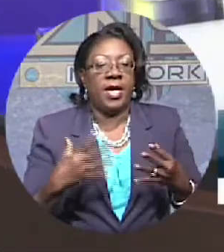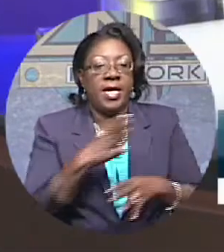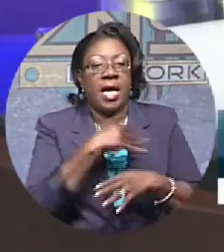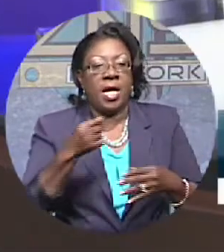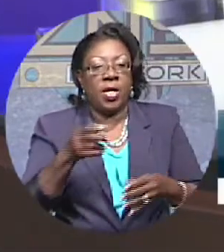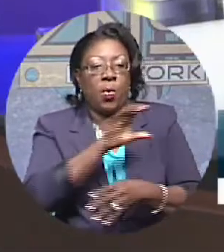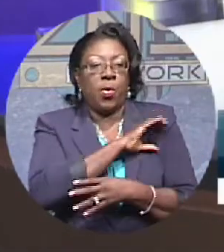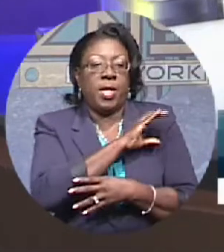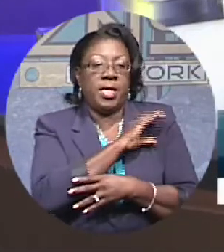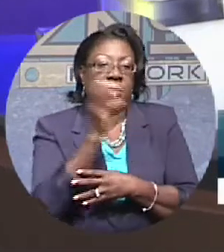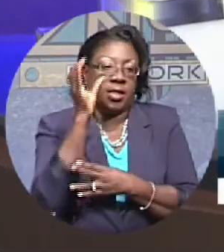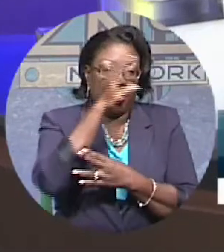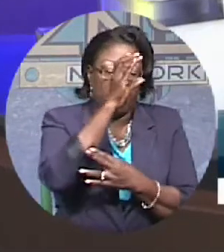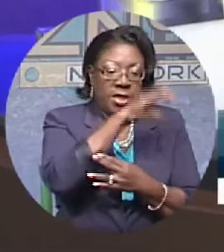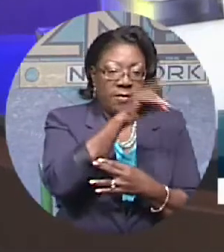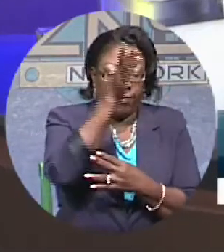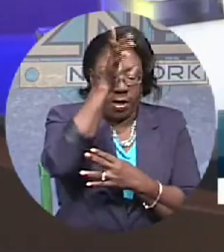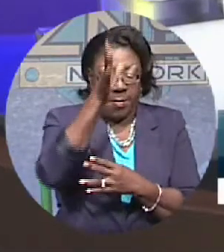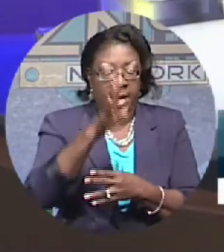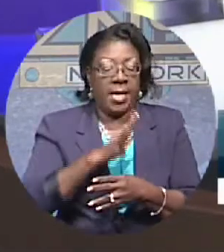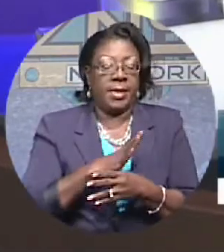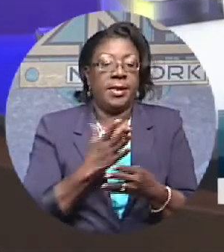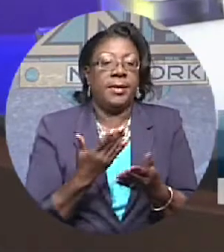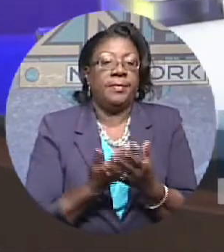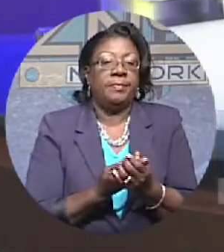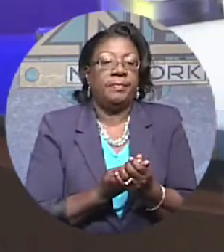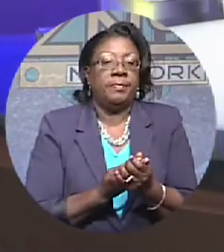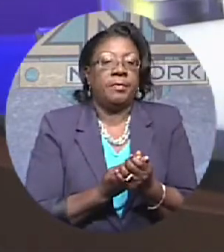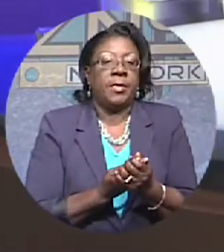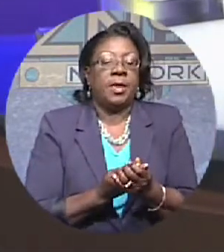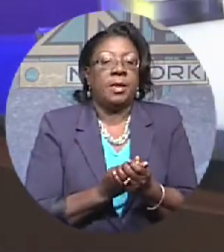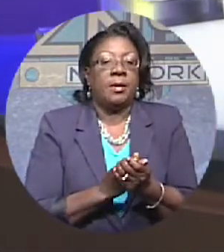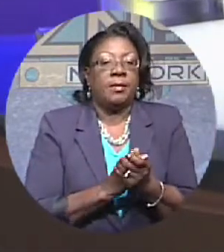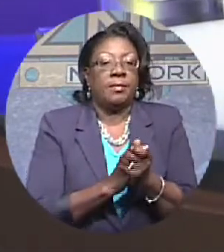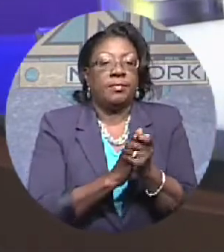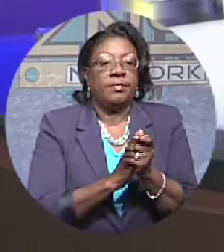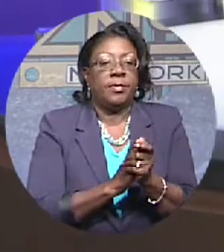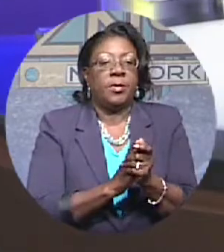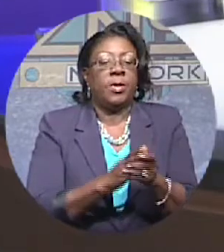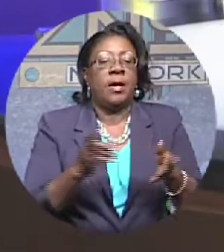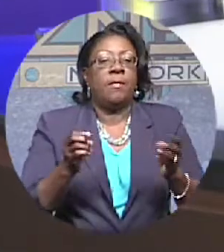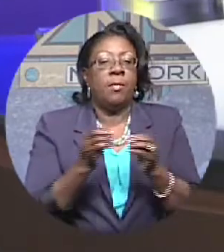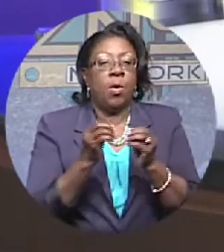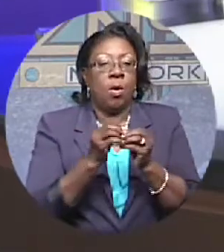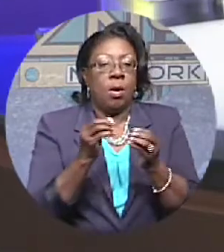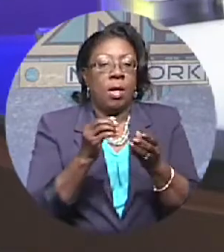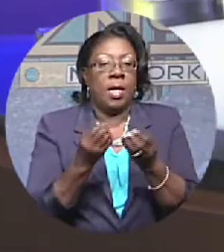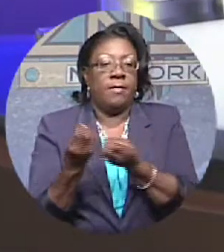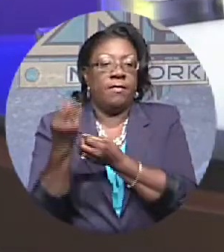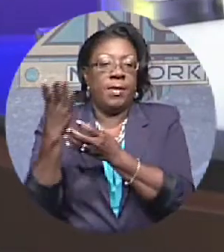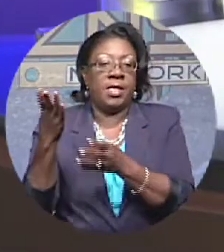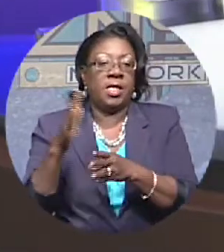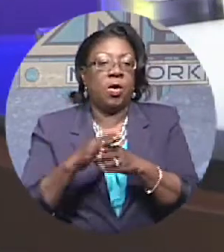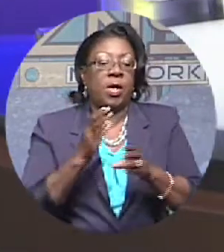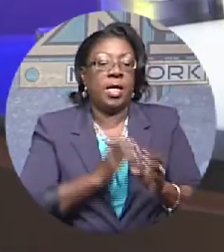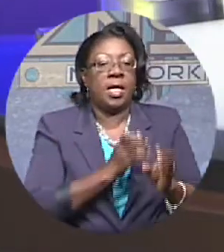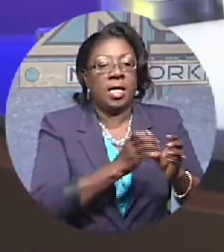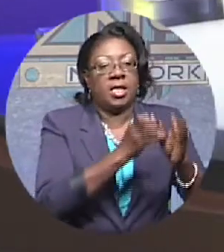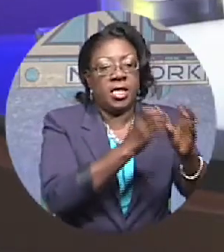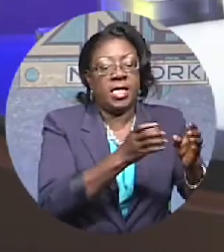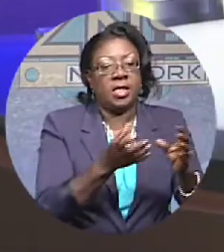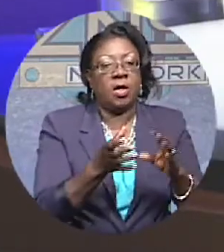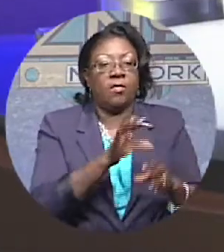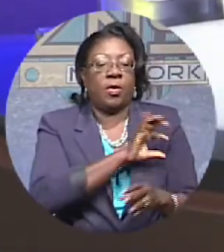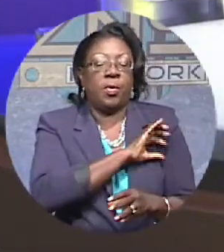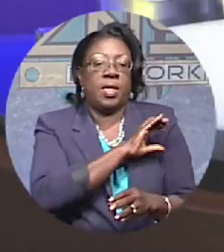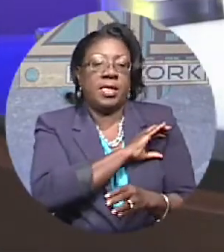Keisha Latterly. And I'm Kendino Knowles, as always. It's good to have you with us. Well, our Janae Noel Ferguson has details of the high-speed chase and the alleged